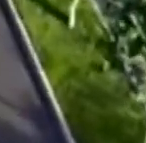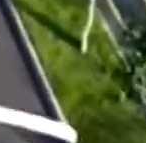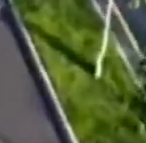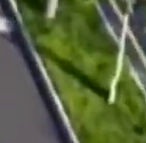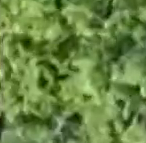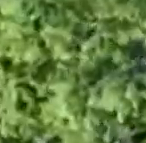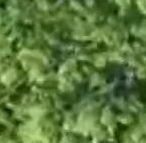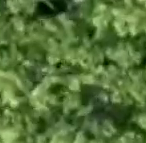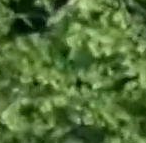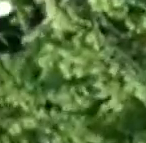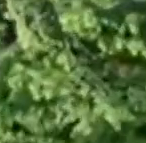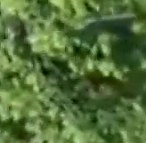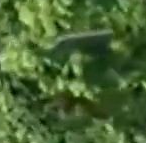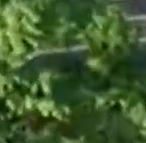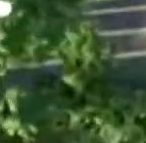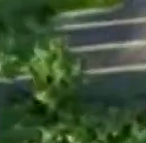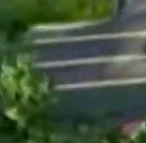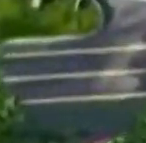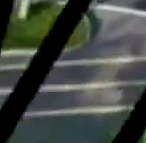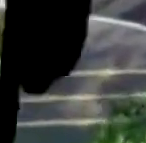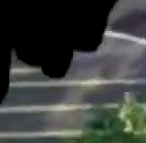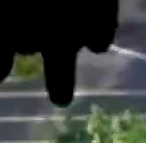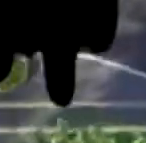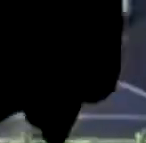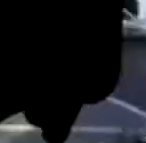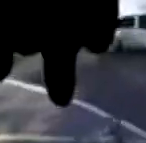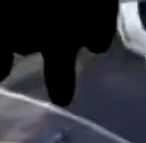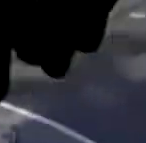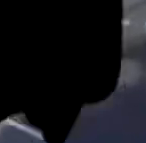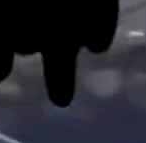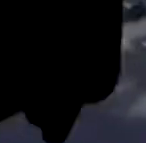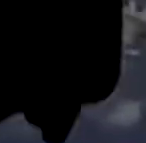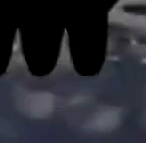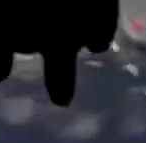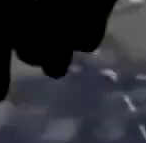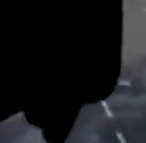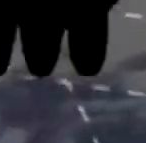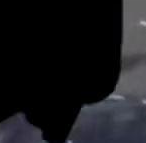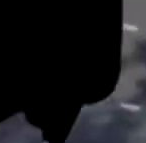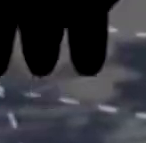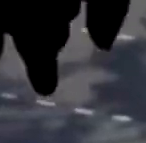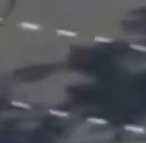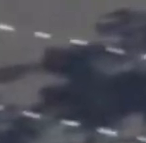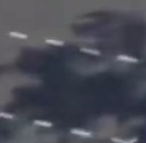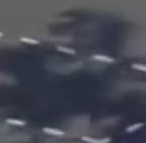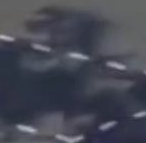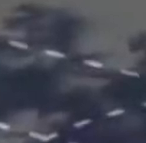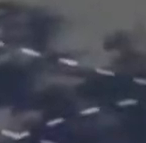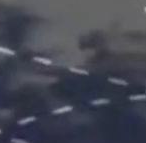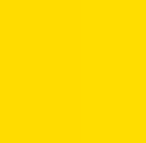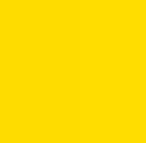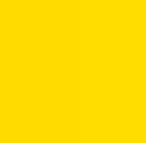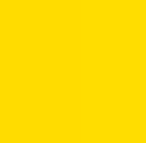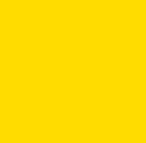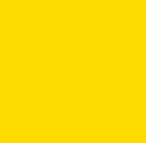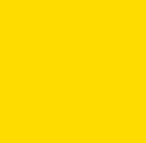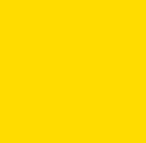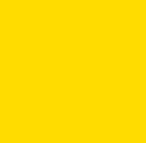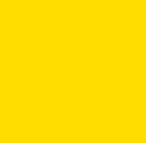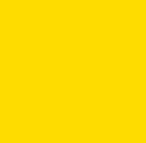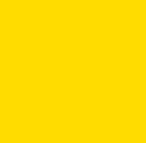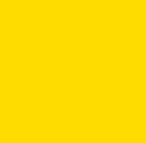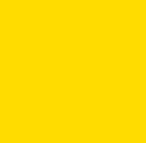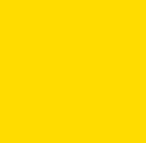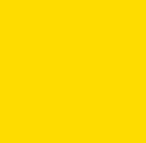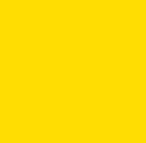drive. Usalama barabarani starts with you. Fika salama. This message is brought to you by NTSA and the